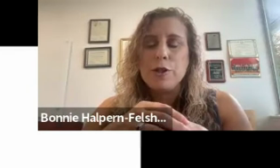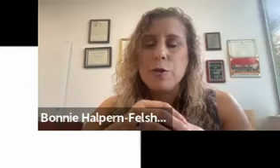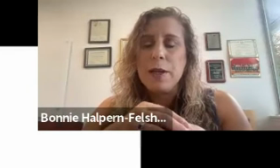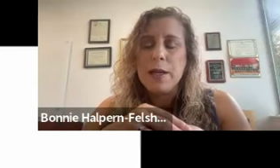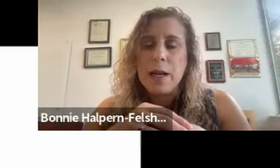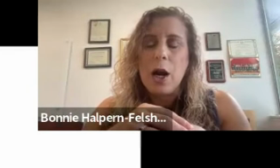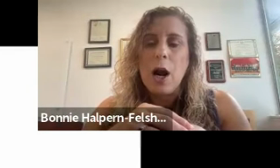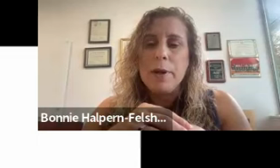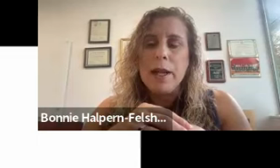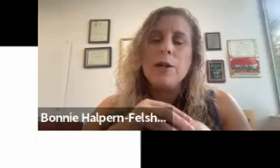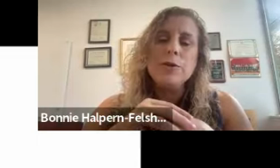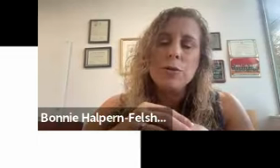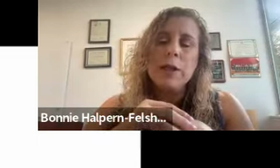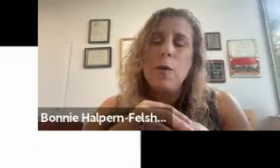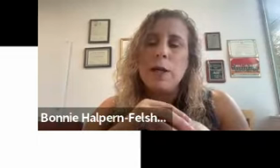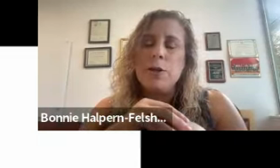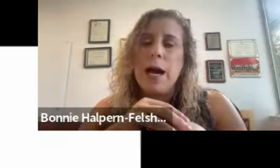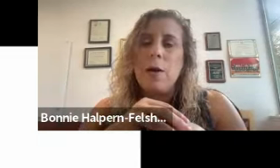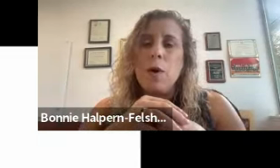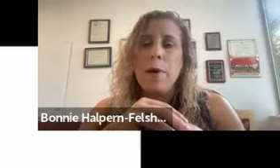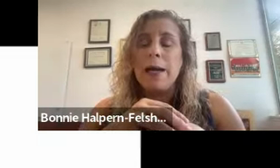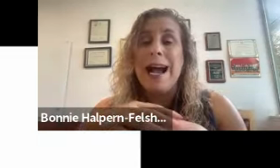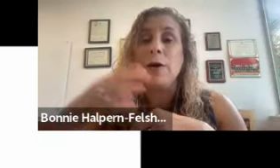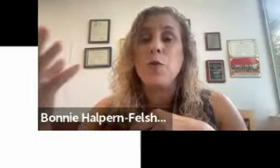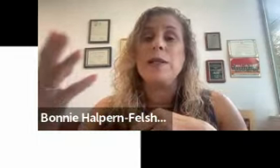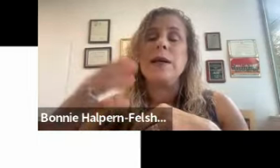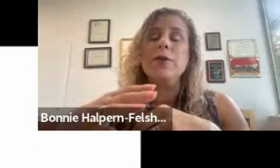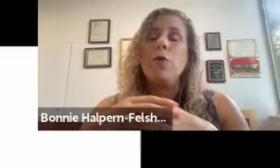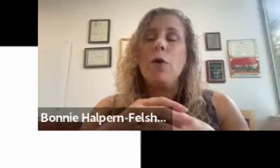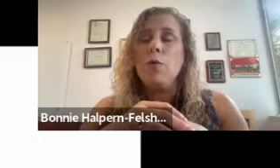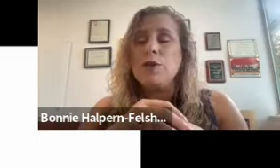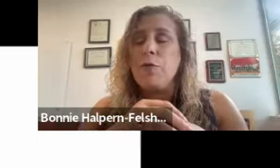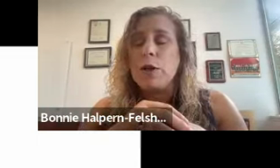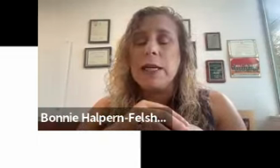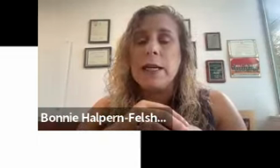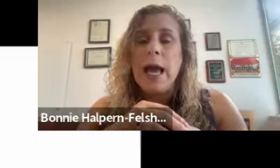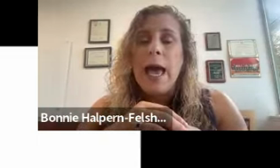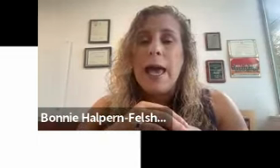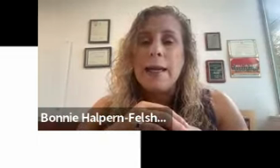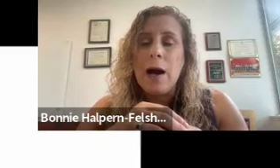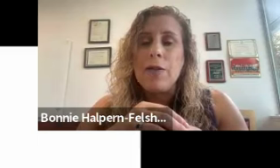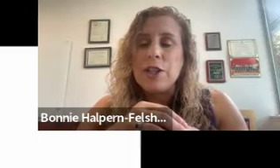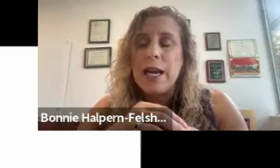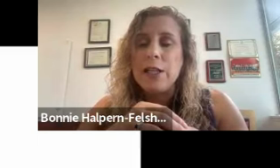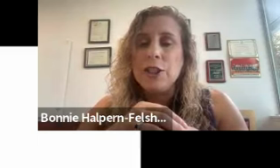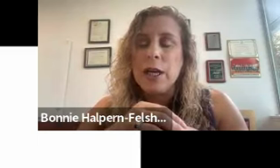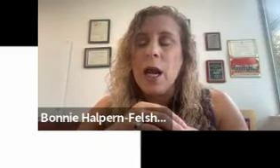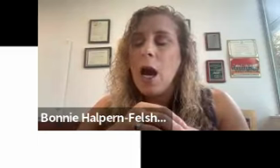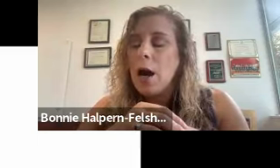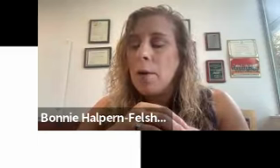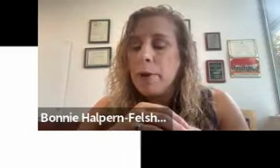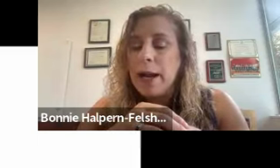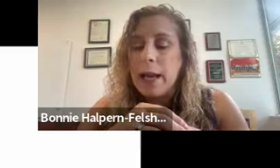therefore you're stupid and incompetent. You certainly don't want to do that. When my now 27-year-old was 14 in health